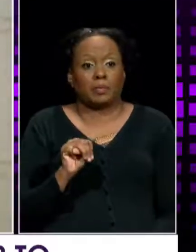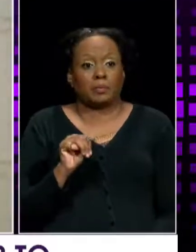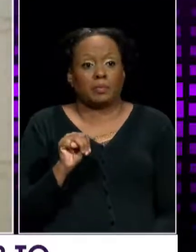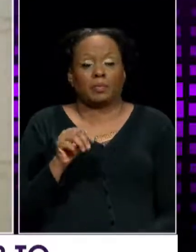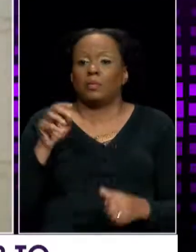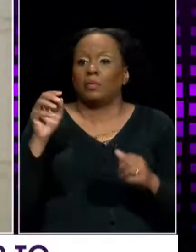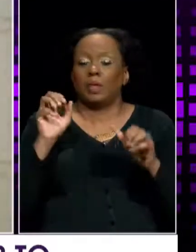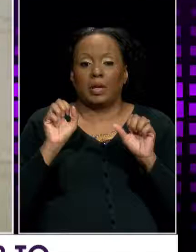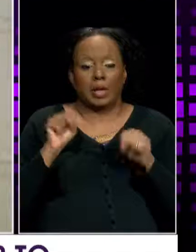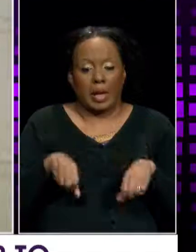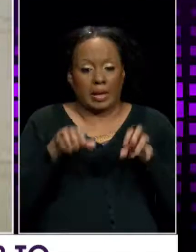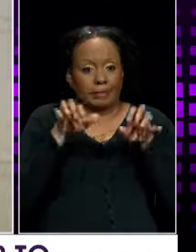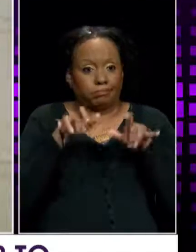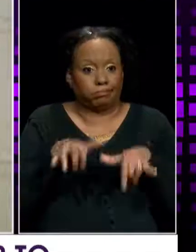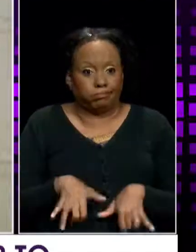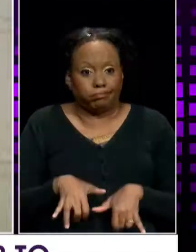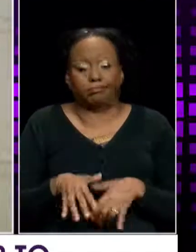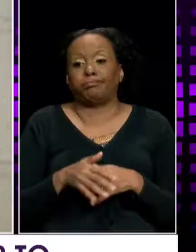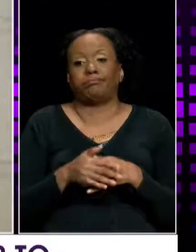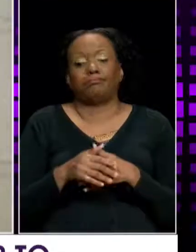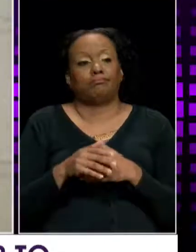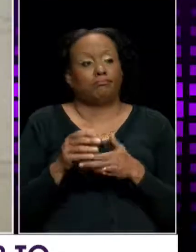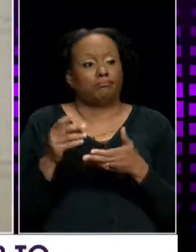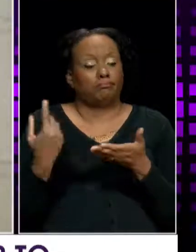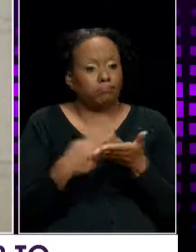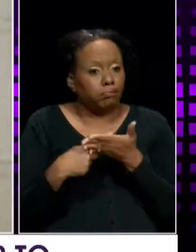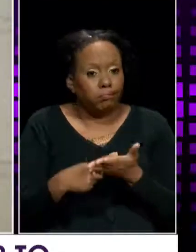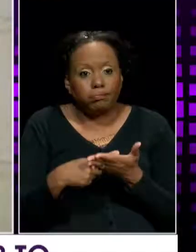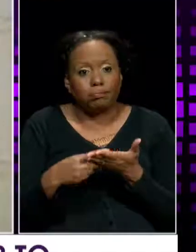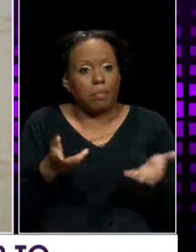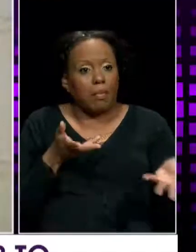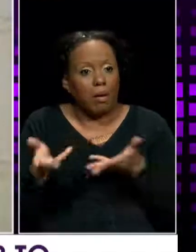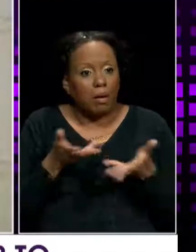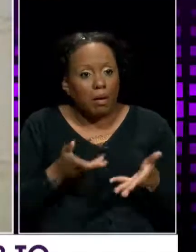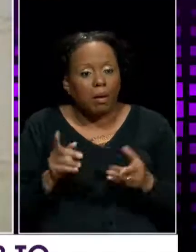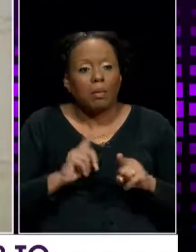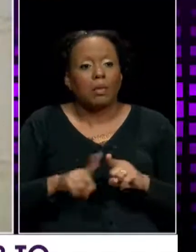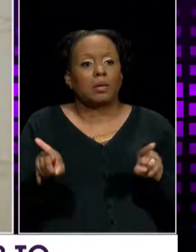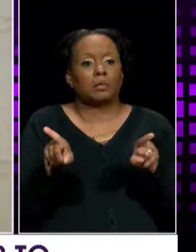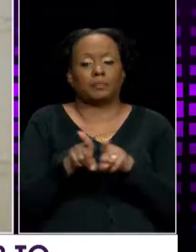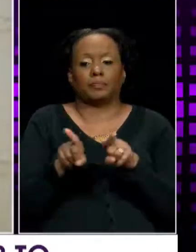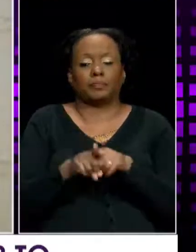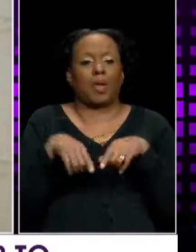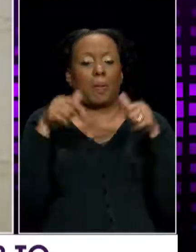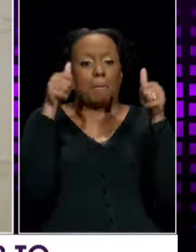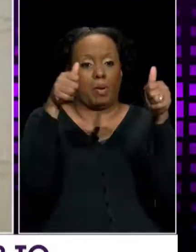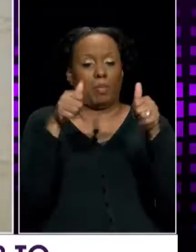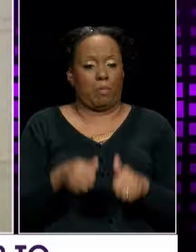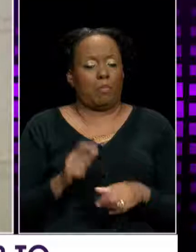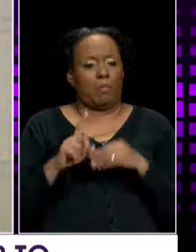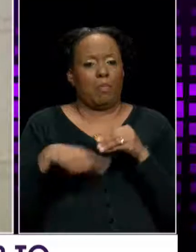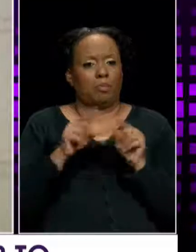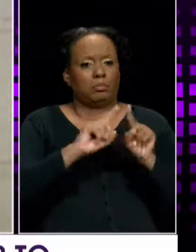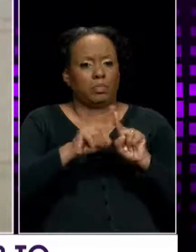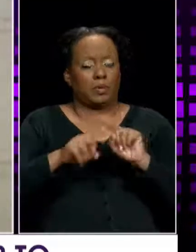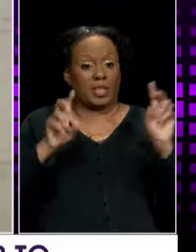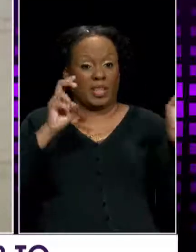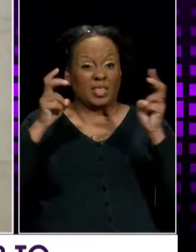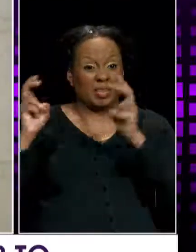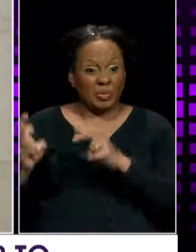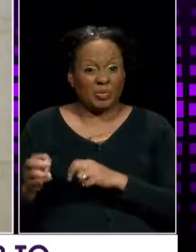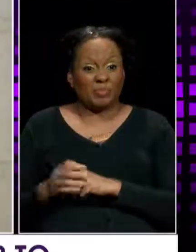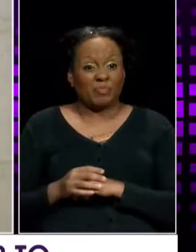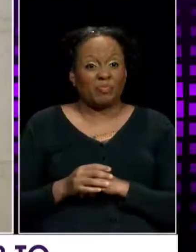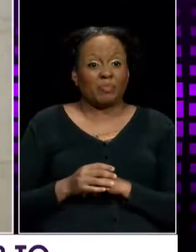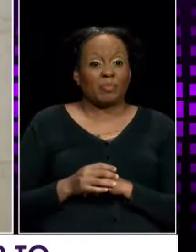speak out and talk about these issues, but we also create polls surrounding those issues that are very, very current and